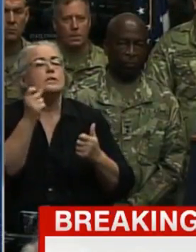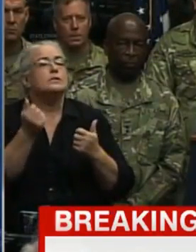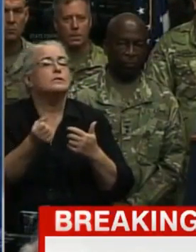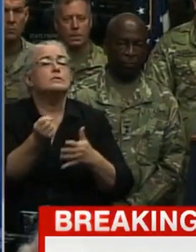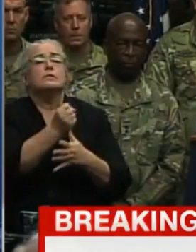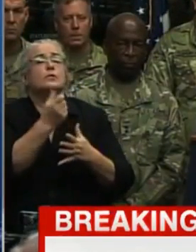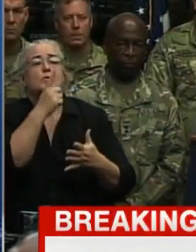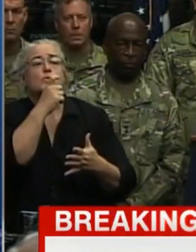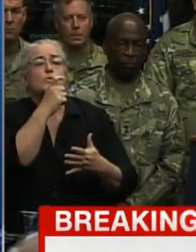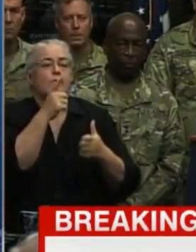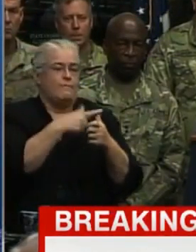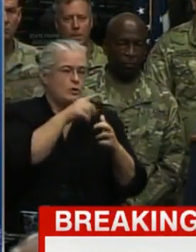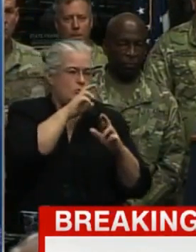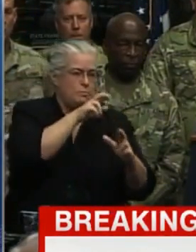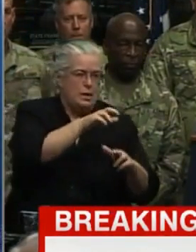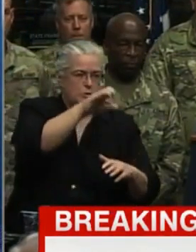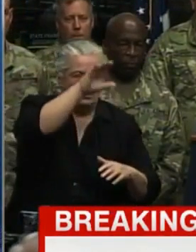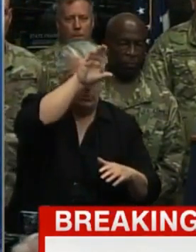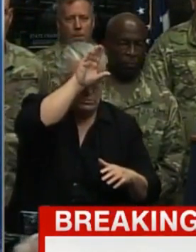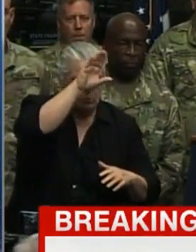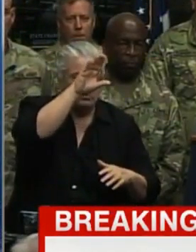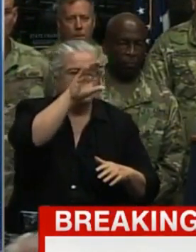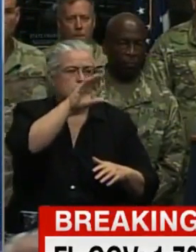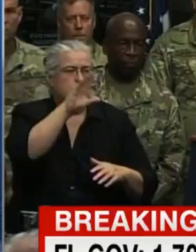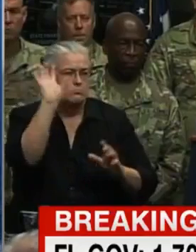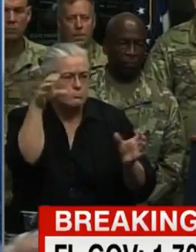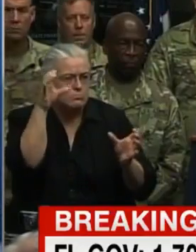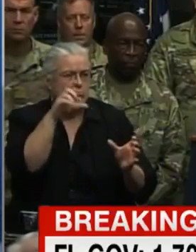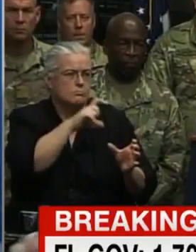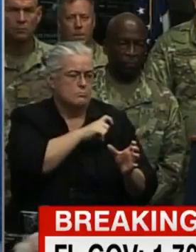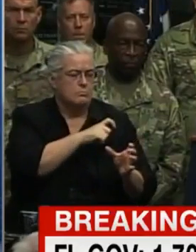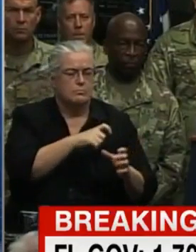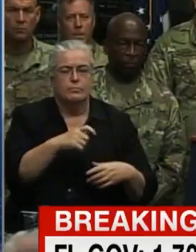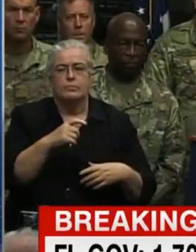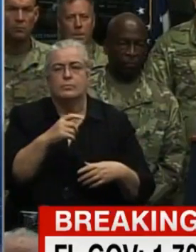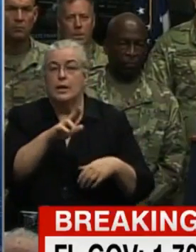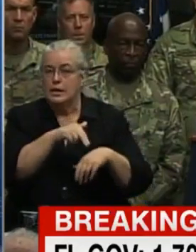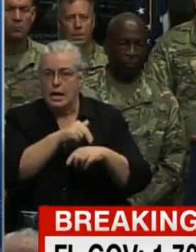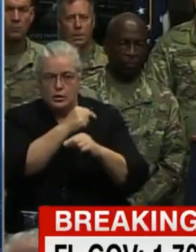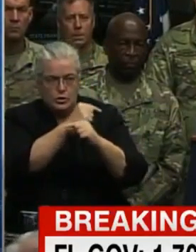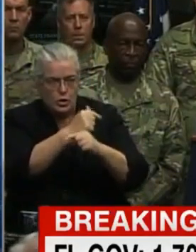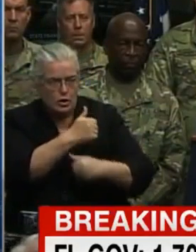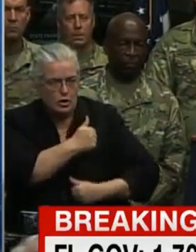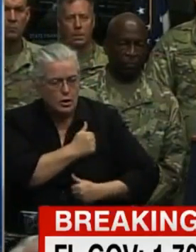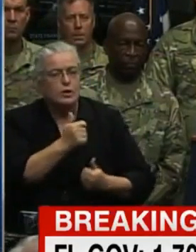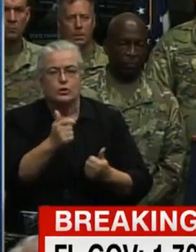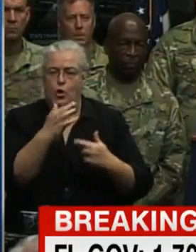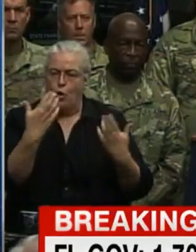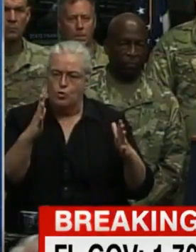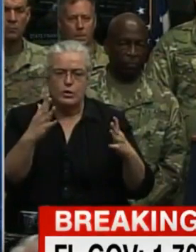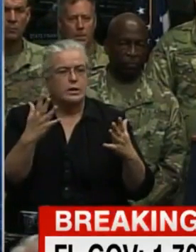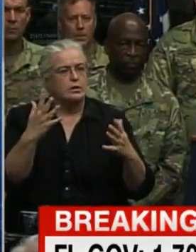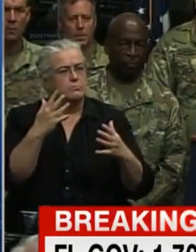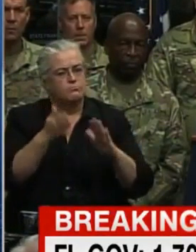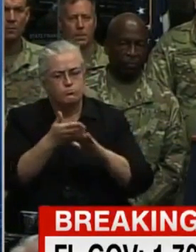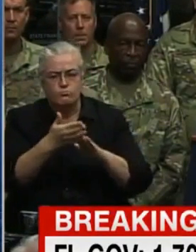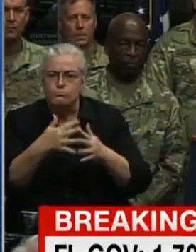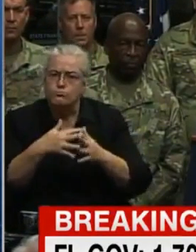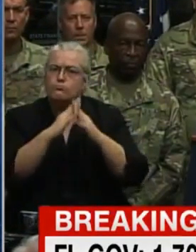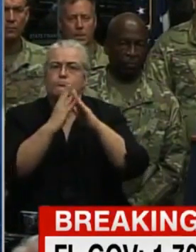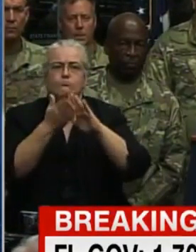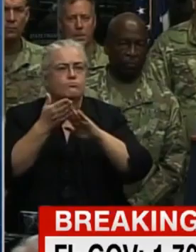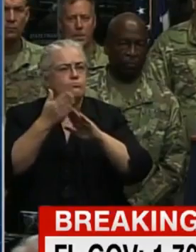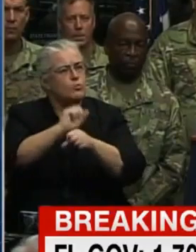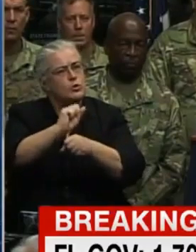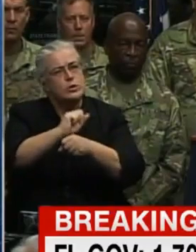efforts. Every single Florida Guardsman that can be called up has already been deployed to prepare and respond to this storm.